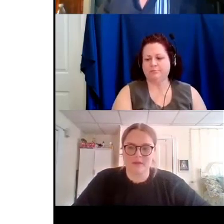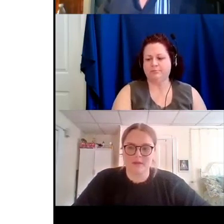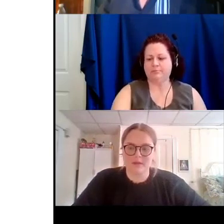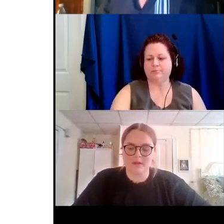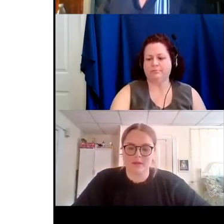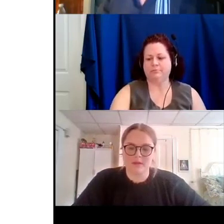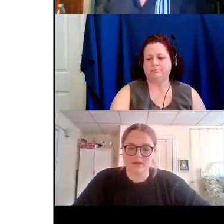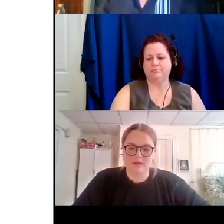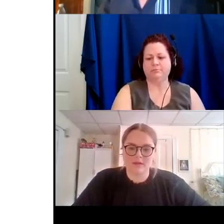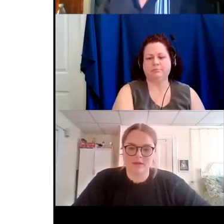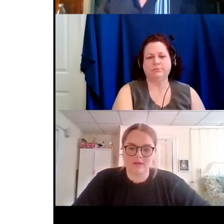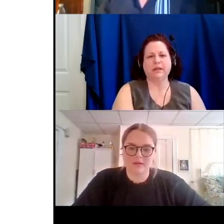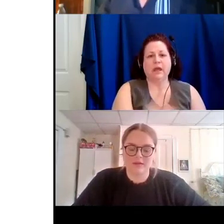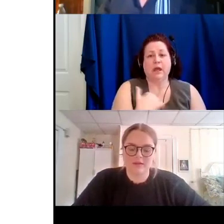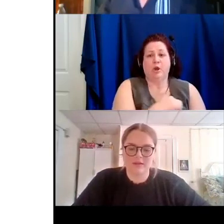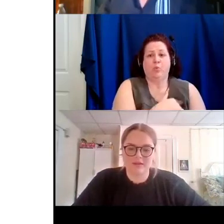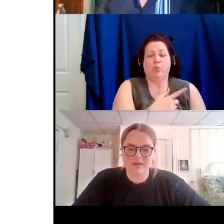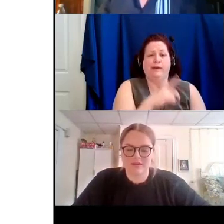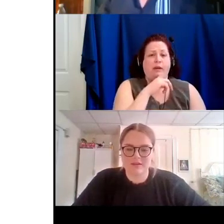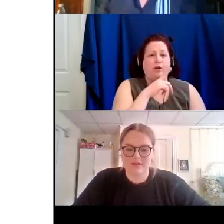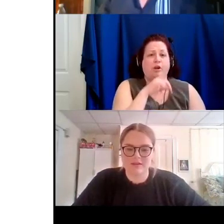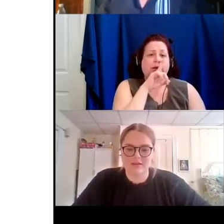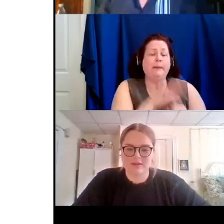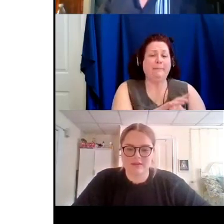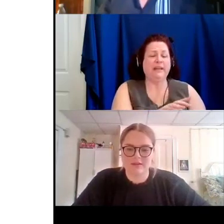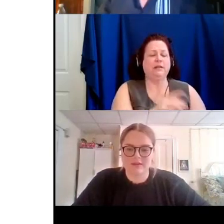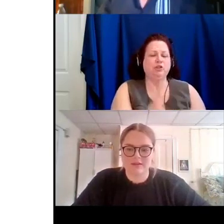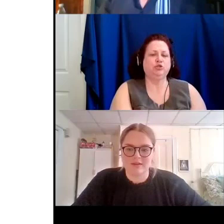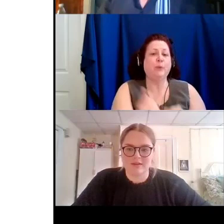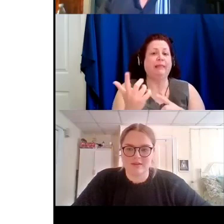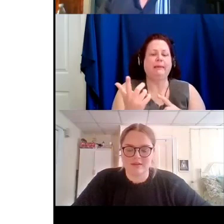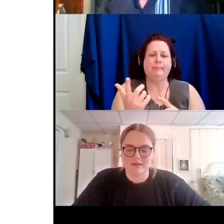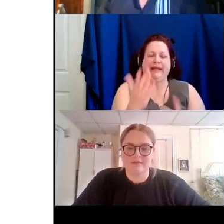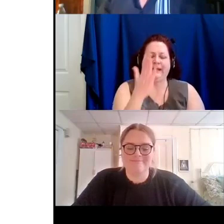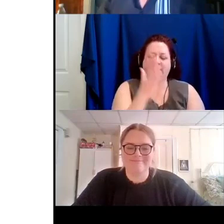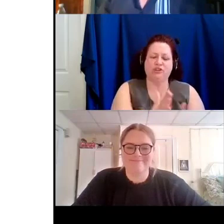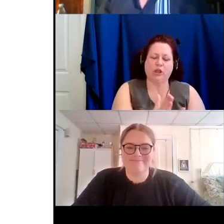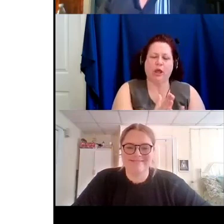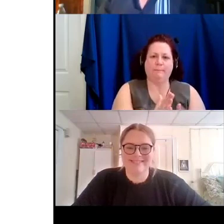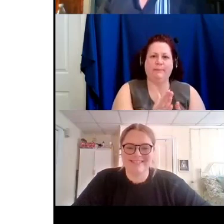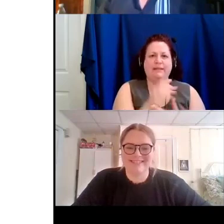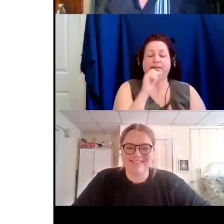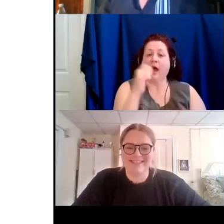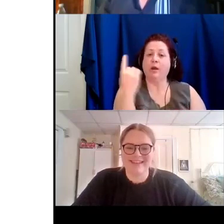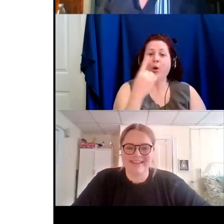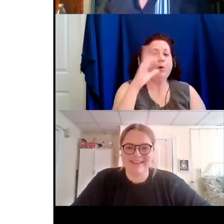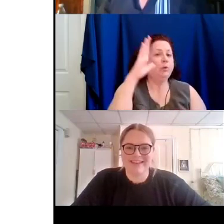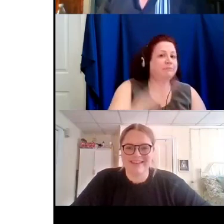committed to eliminating the use of restraint and seclusion, not just reducing it. Have a good day.